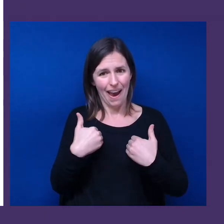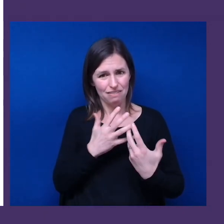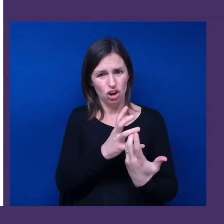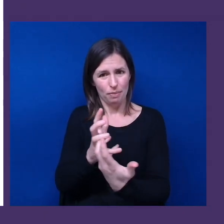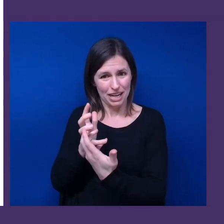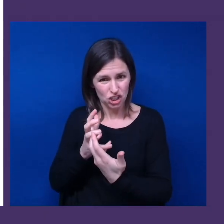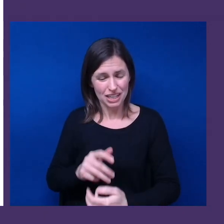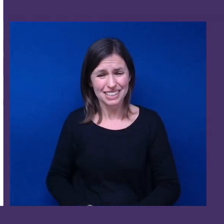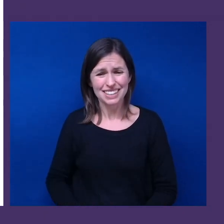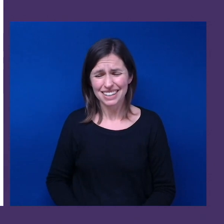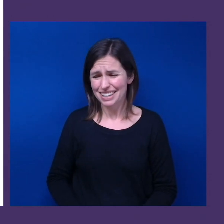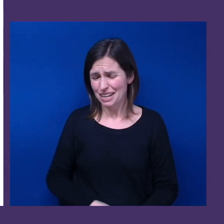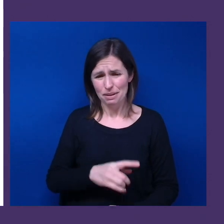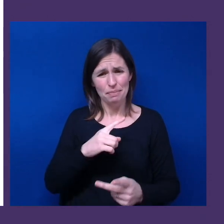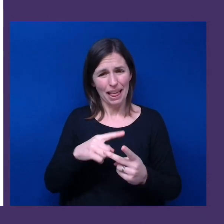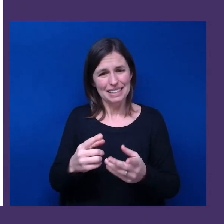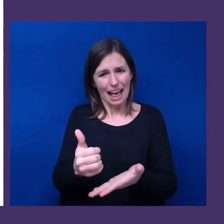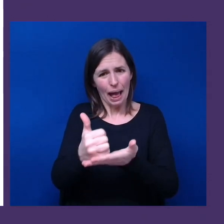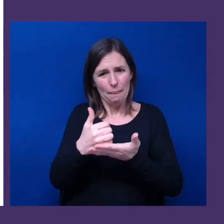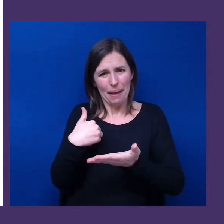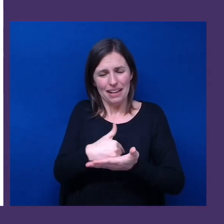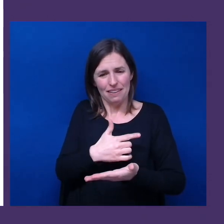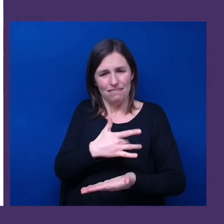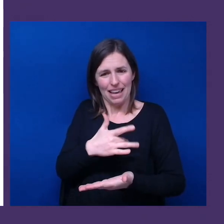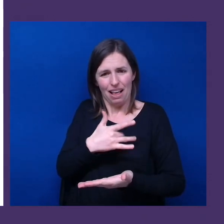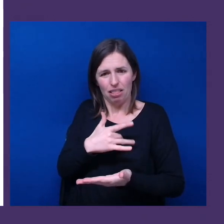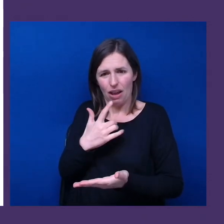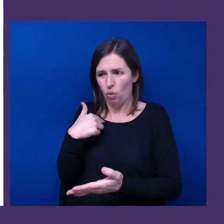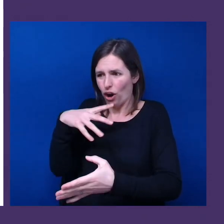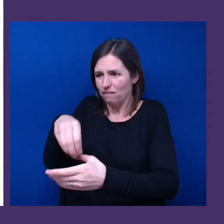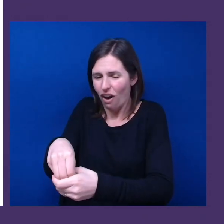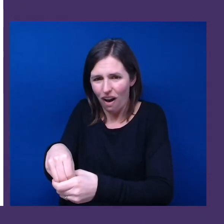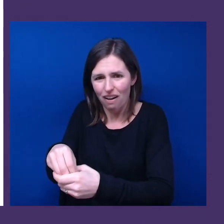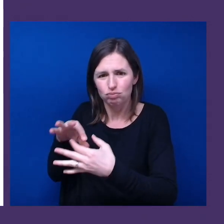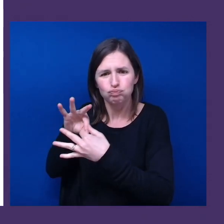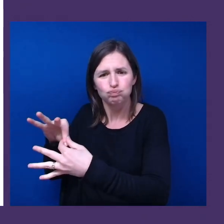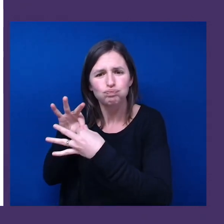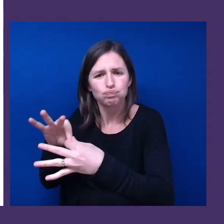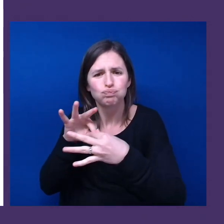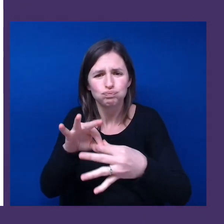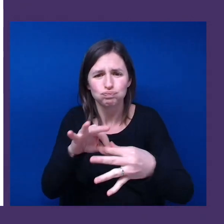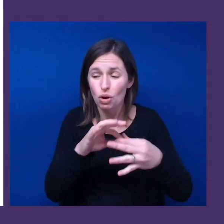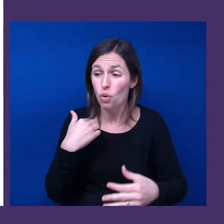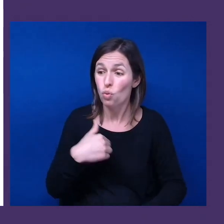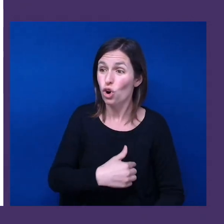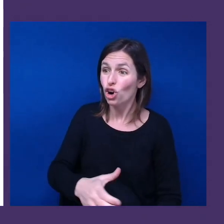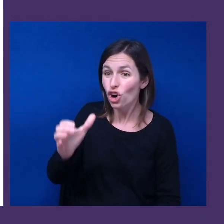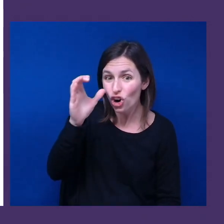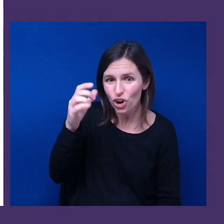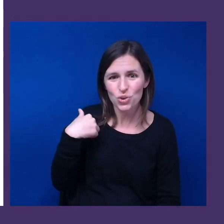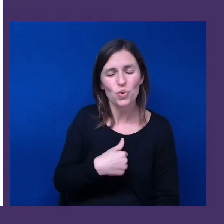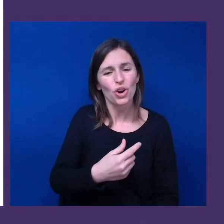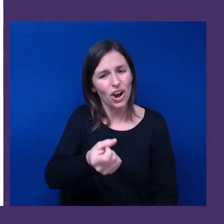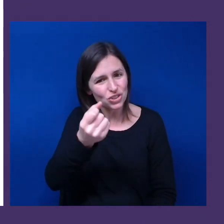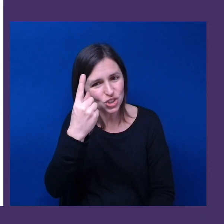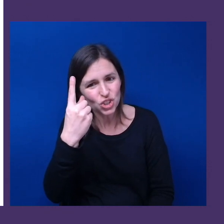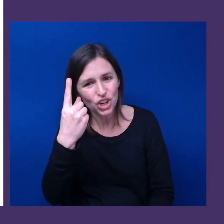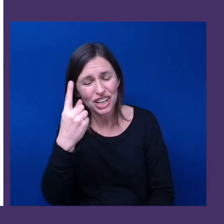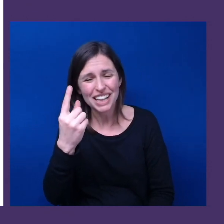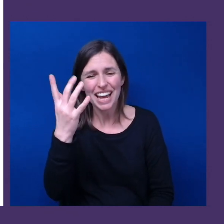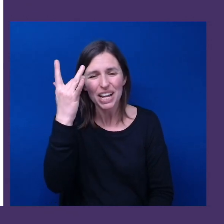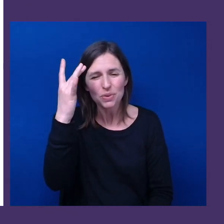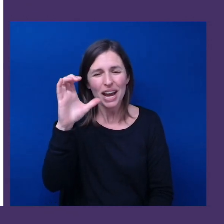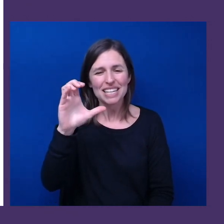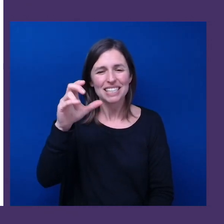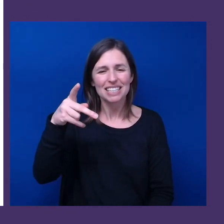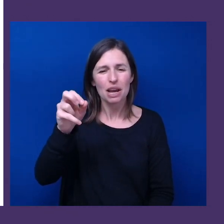on a personal level, making us feel like we're a part of something, like we're heard and like we're understood. That's why CPARF jumped at the chance